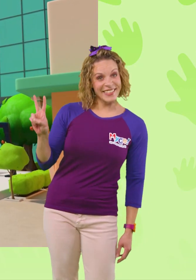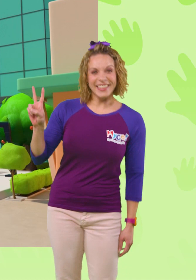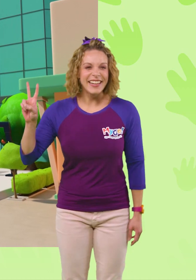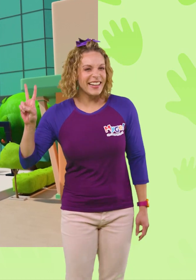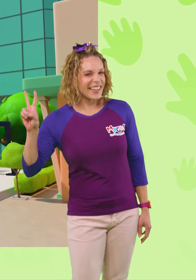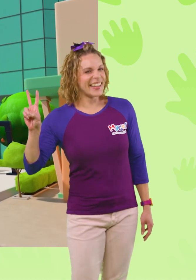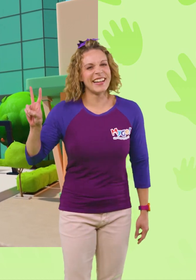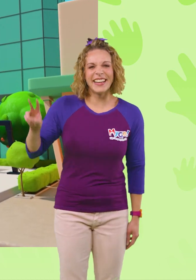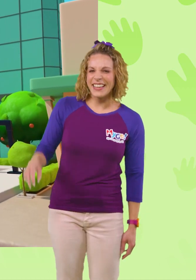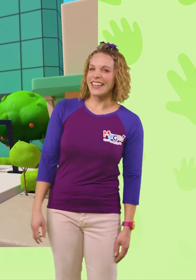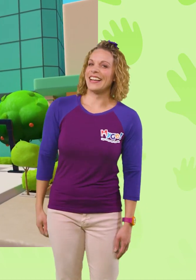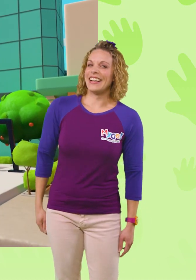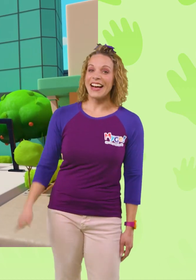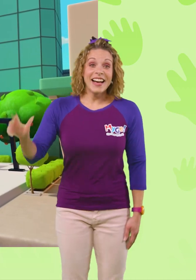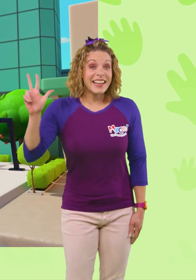Two.